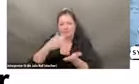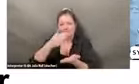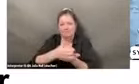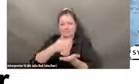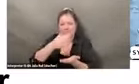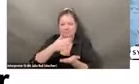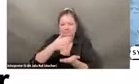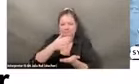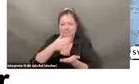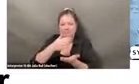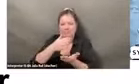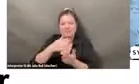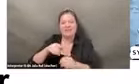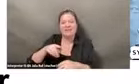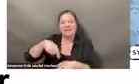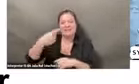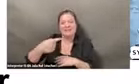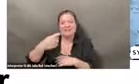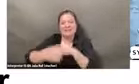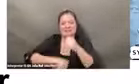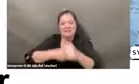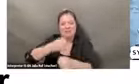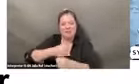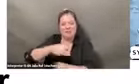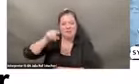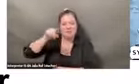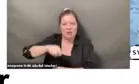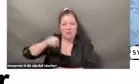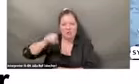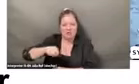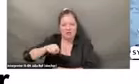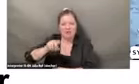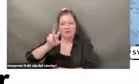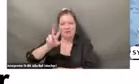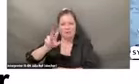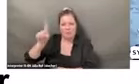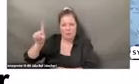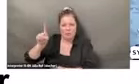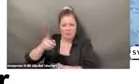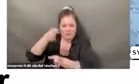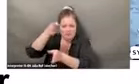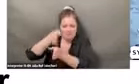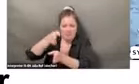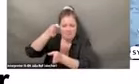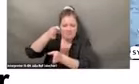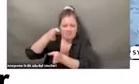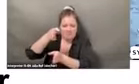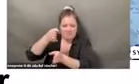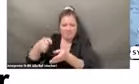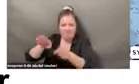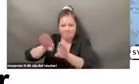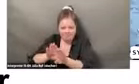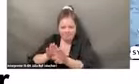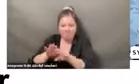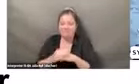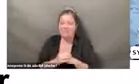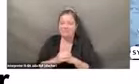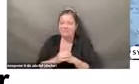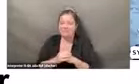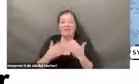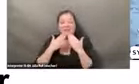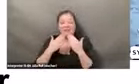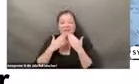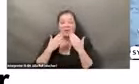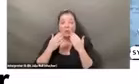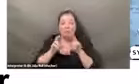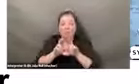31st of January next year. So we still have a little bit of time to go. Thank you to my fantastic panelists and the former